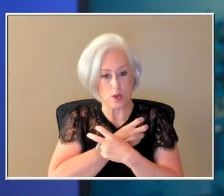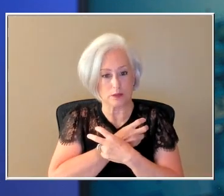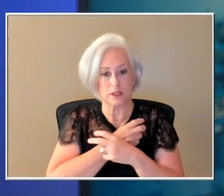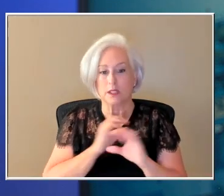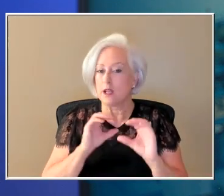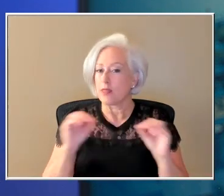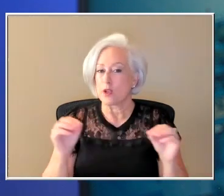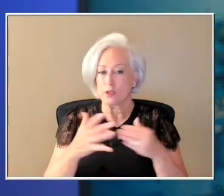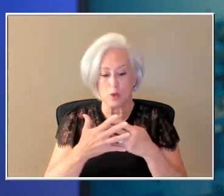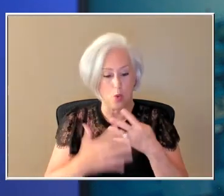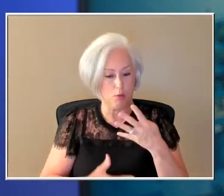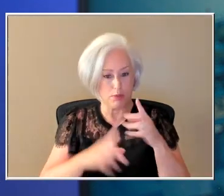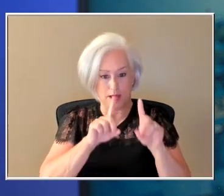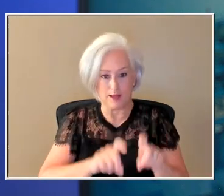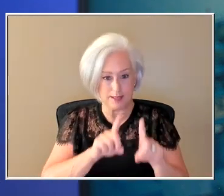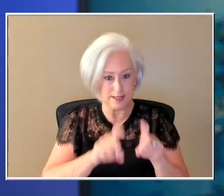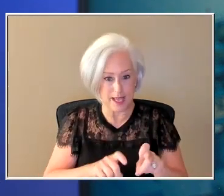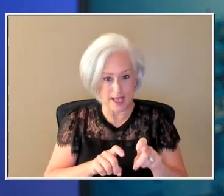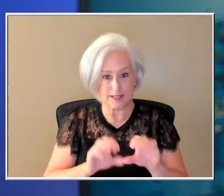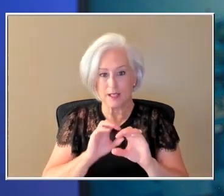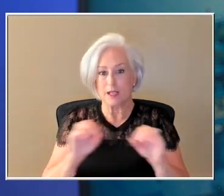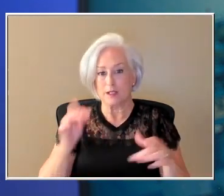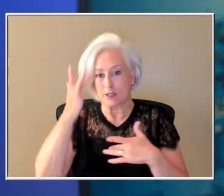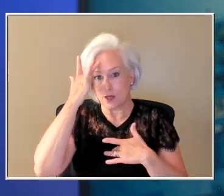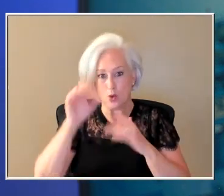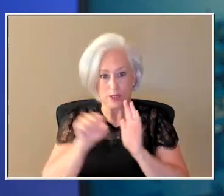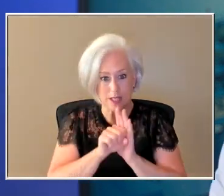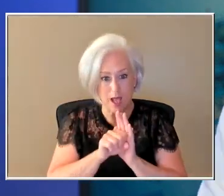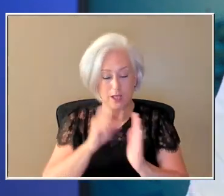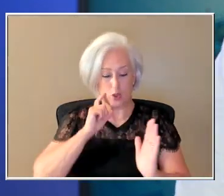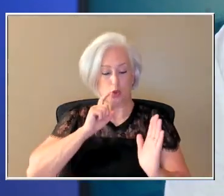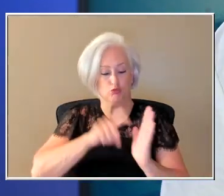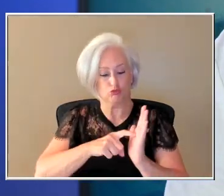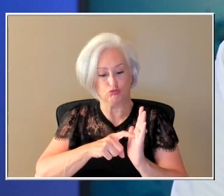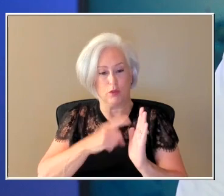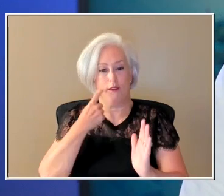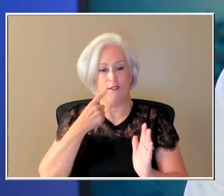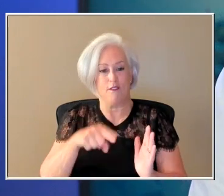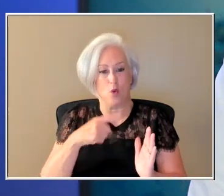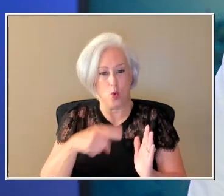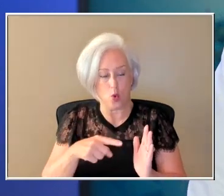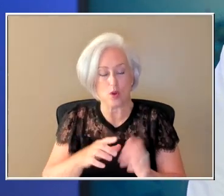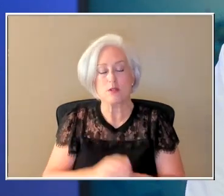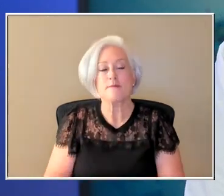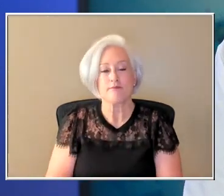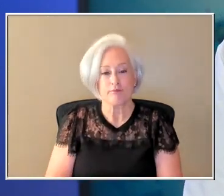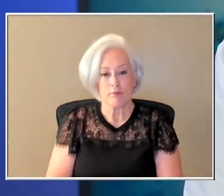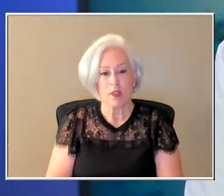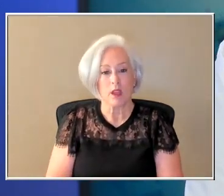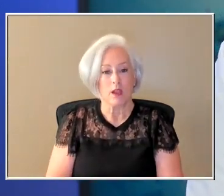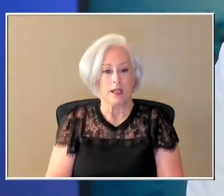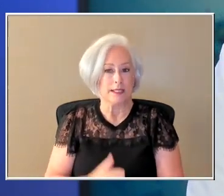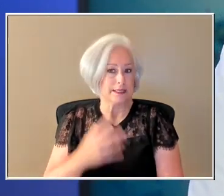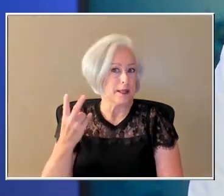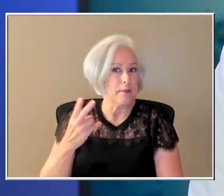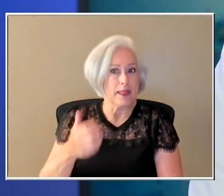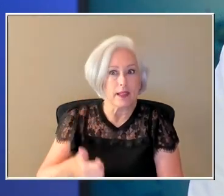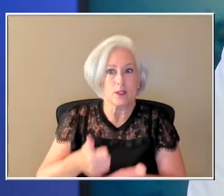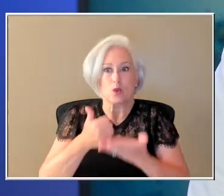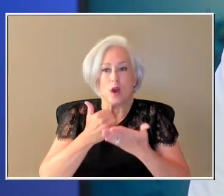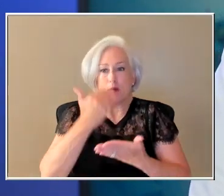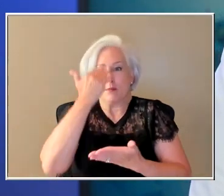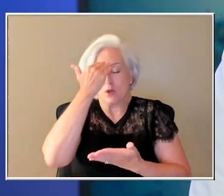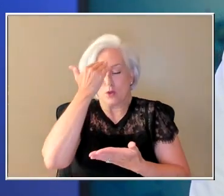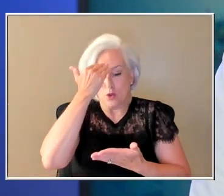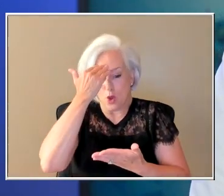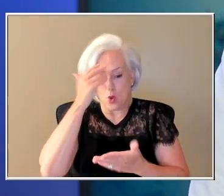other signs or symptoms that we can tell the patients to look for. There's no publicity that we can use to tell patients, hey, look out